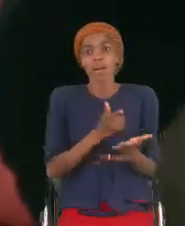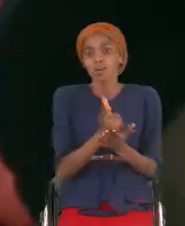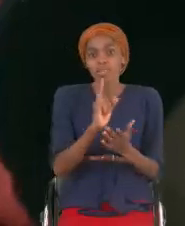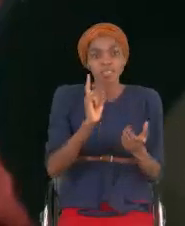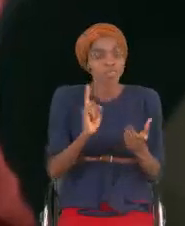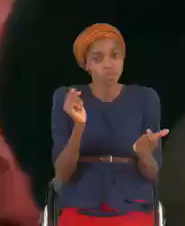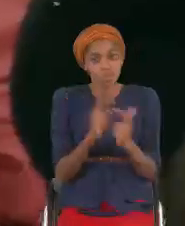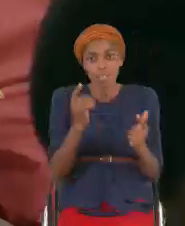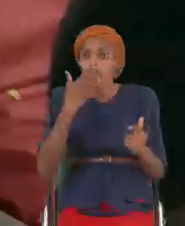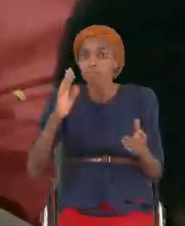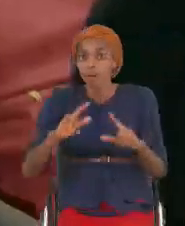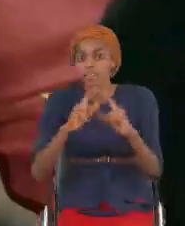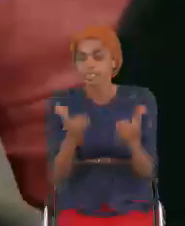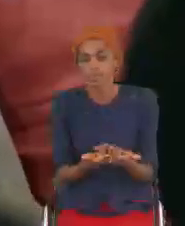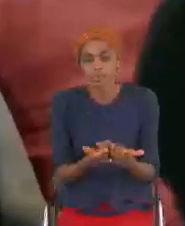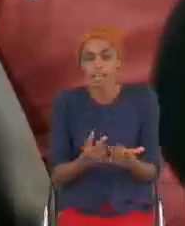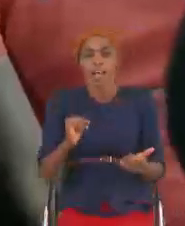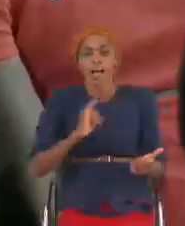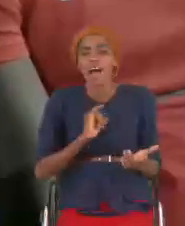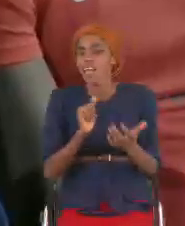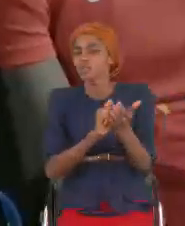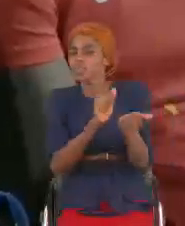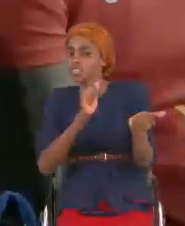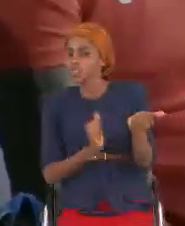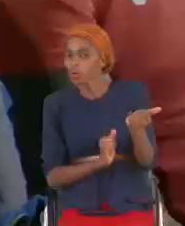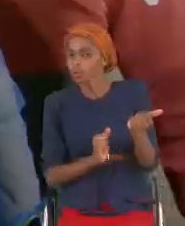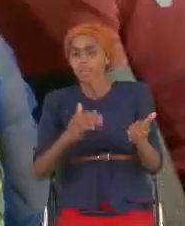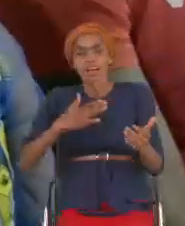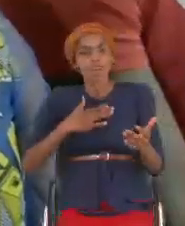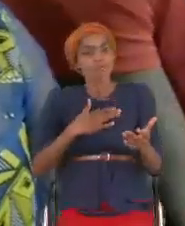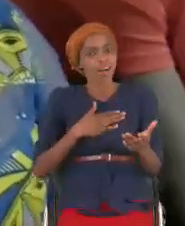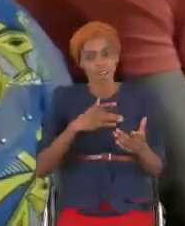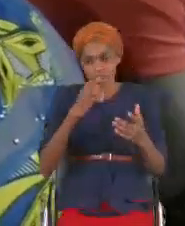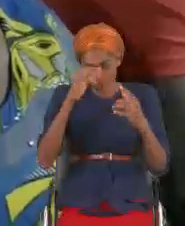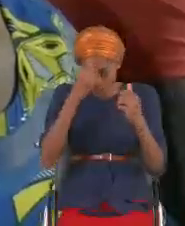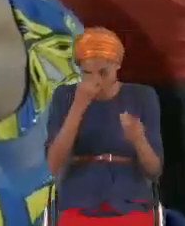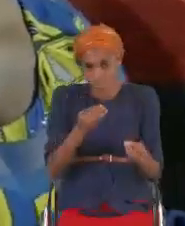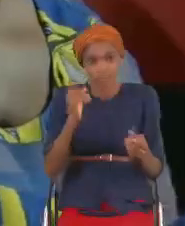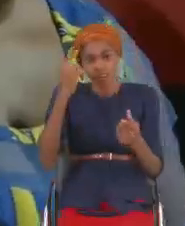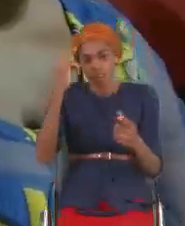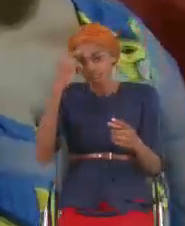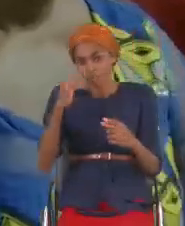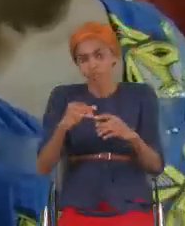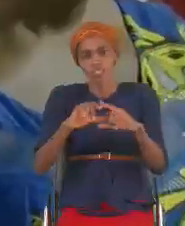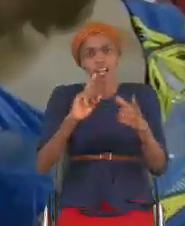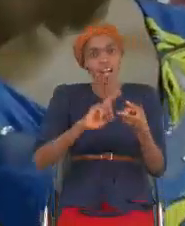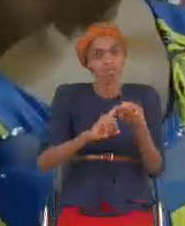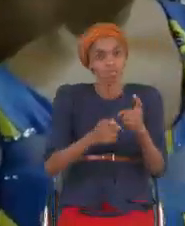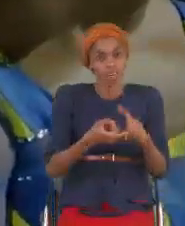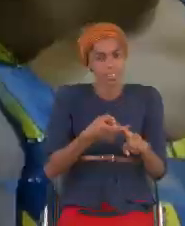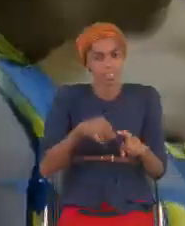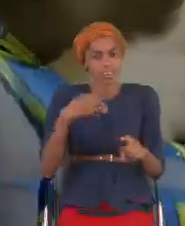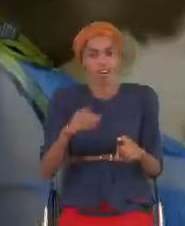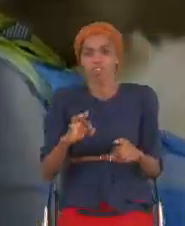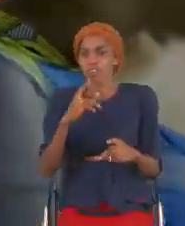I withdraw my loyalty from the association of criminals. I